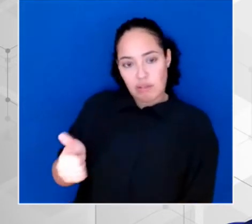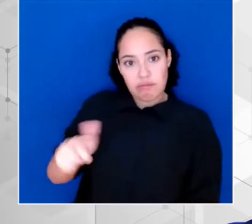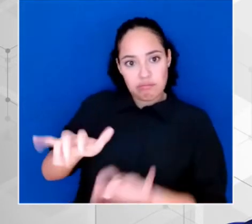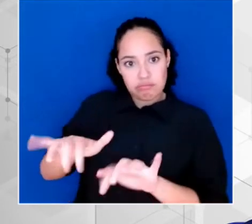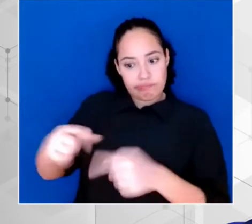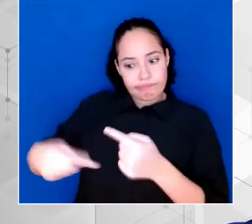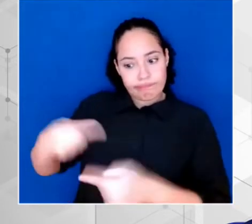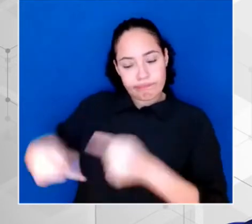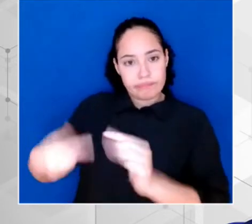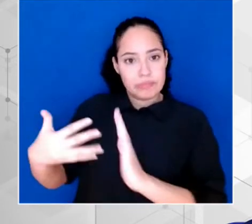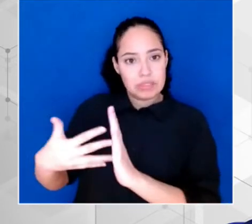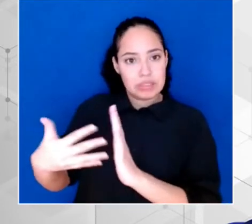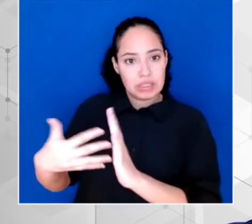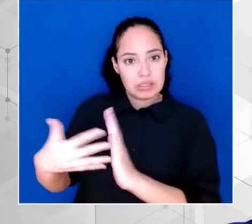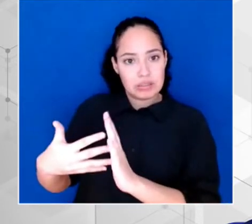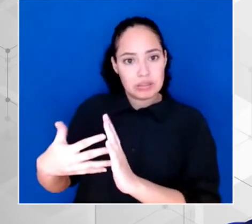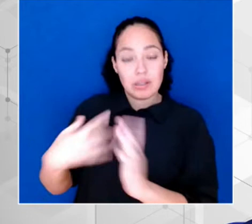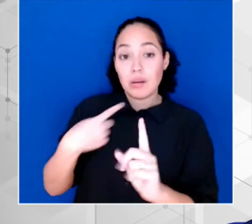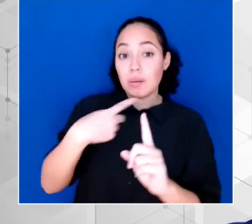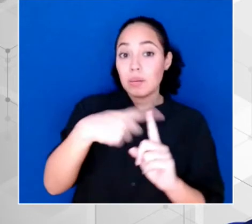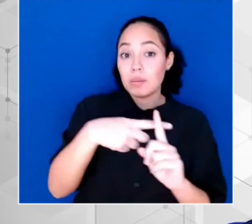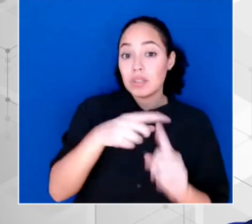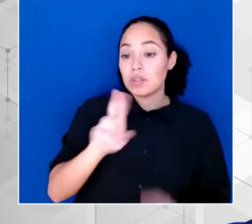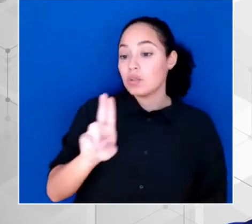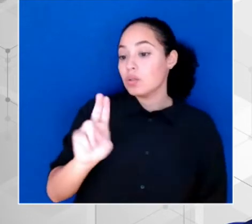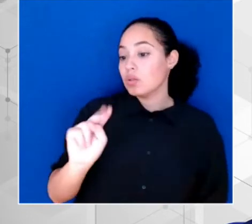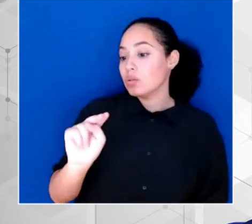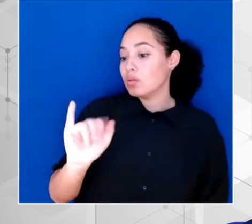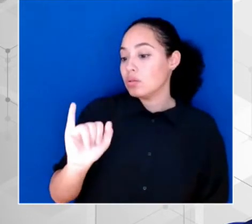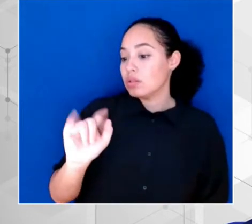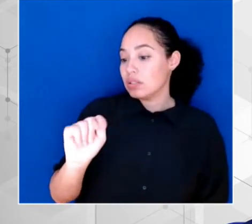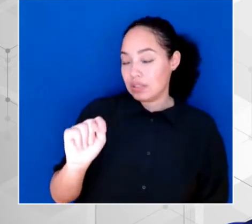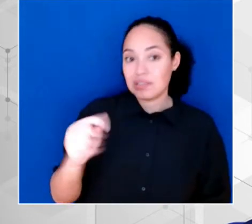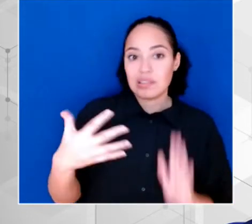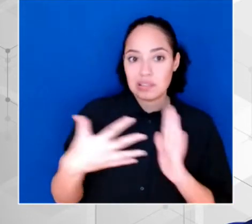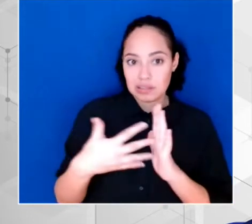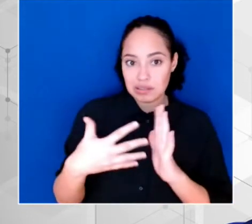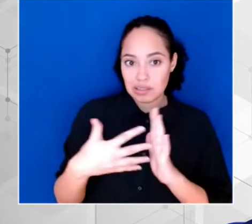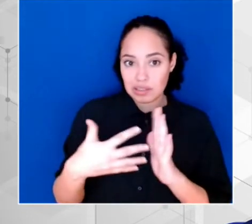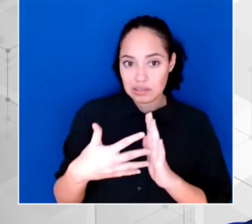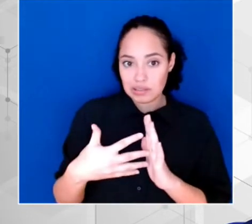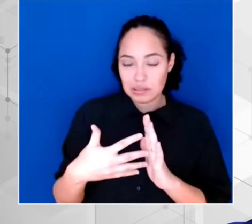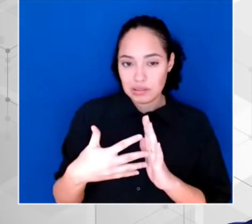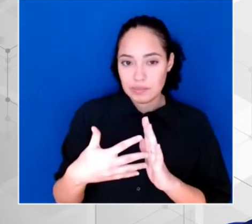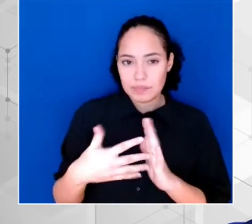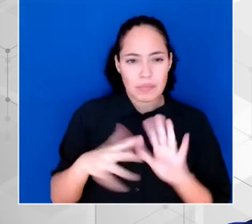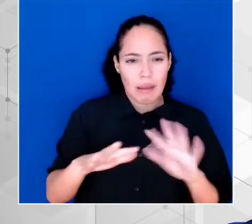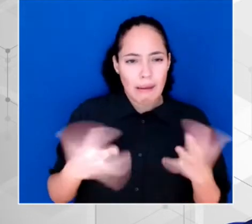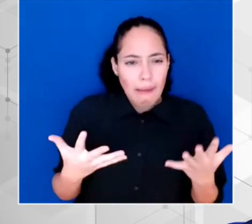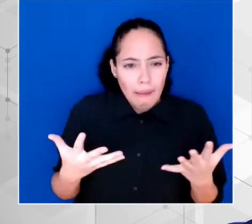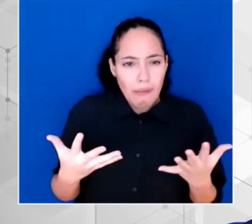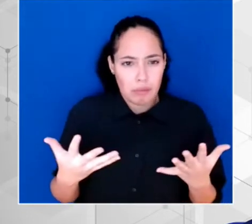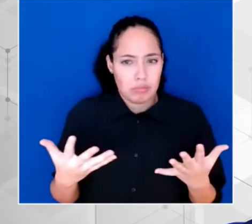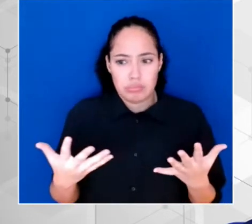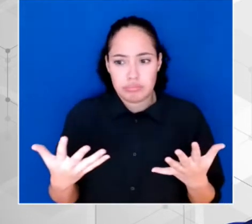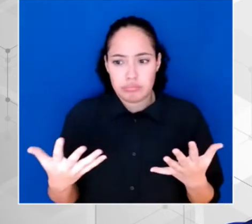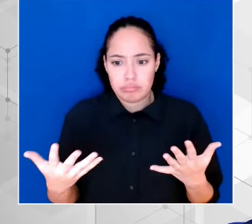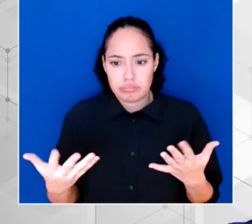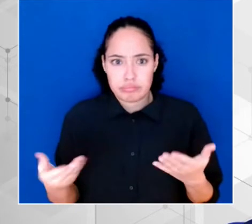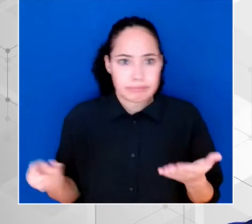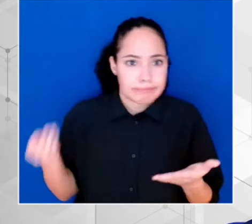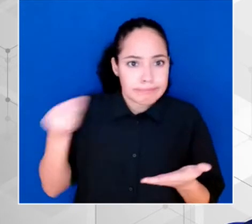examples that I show you to automate the accessibility test of our source code? If you have your code hosted